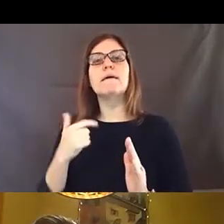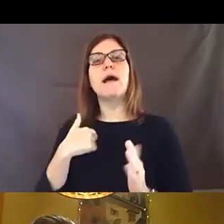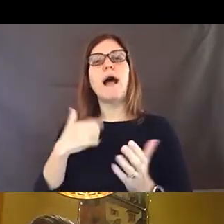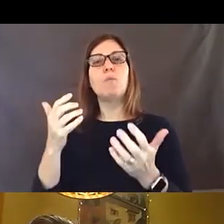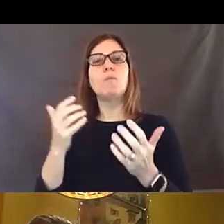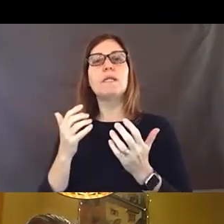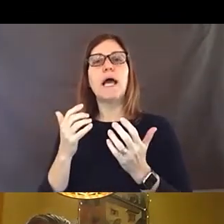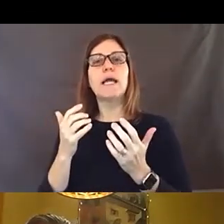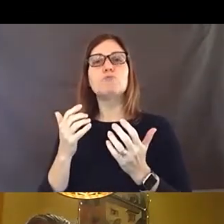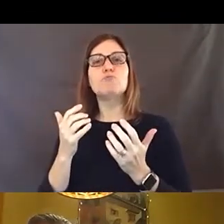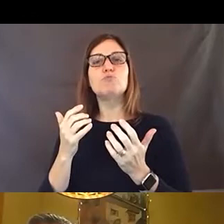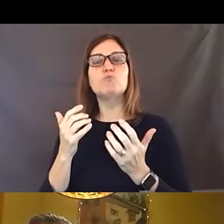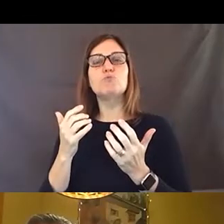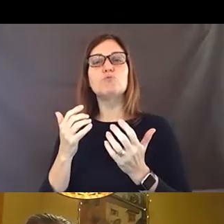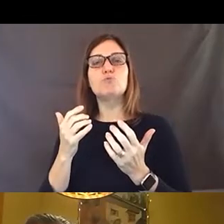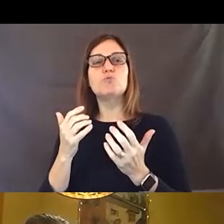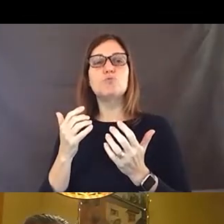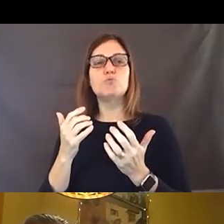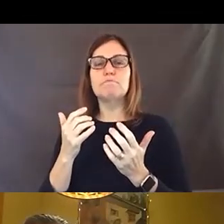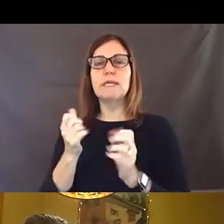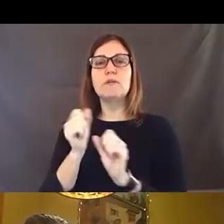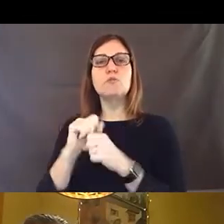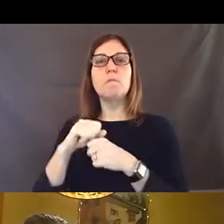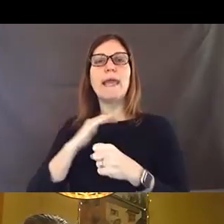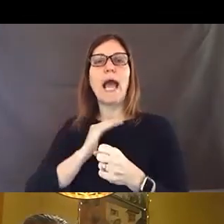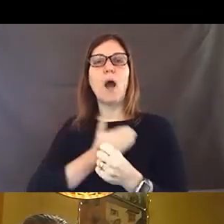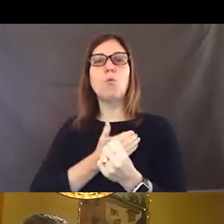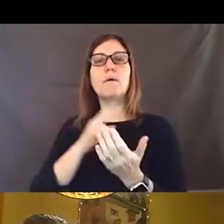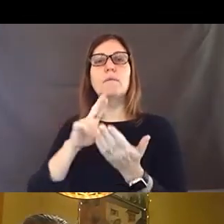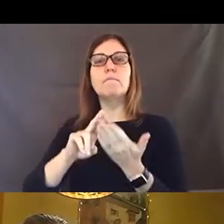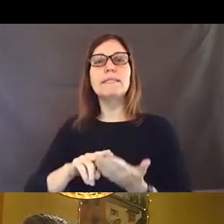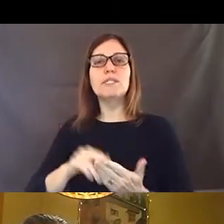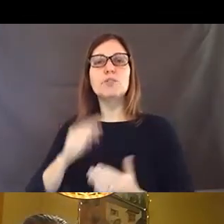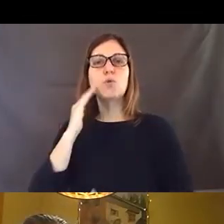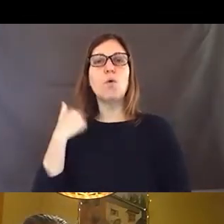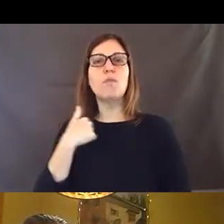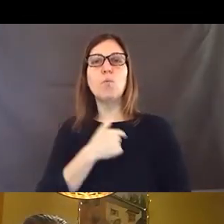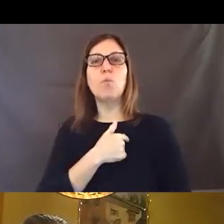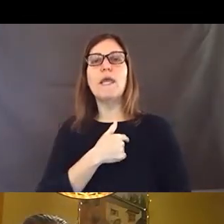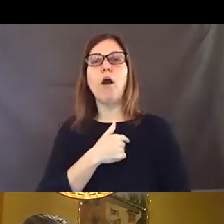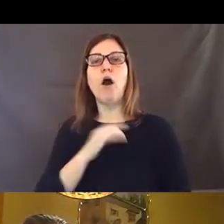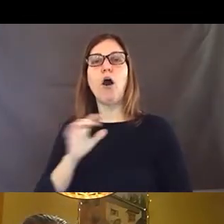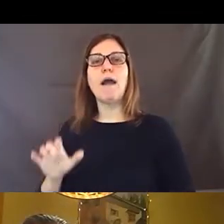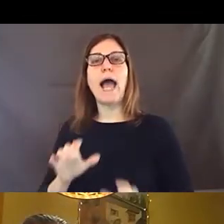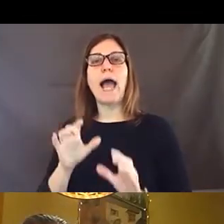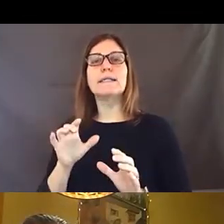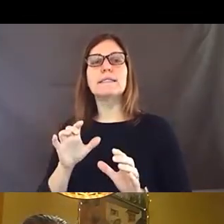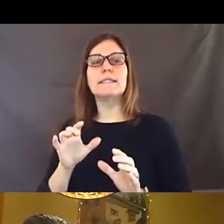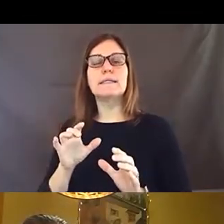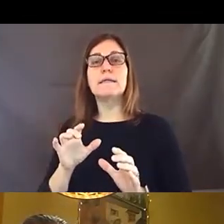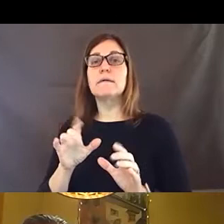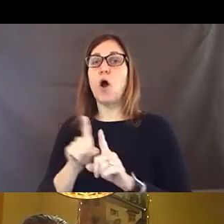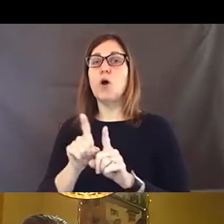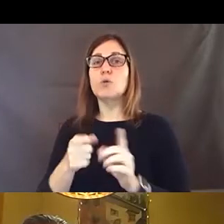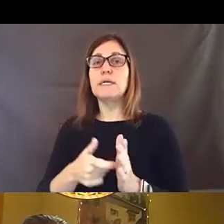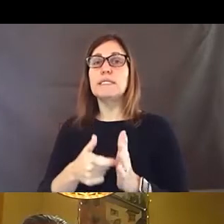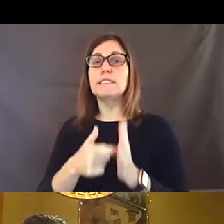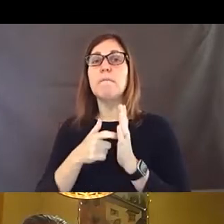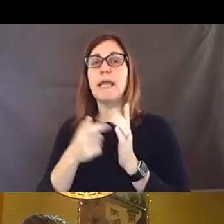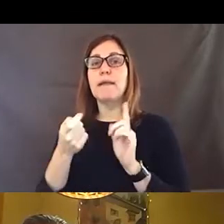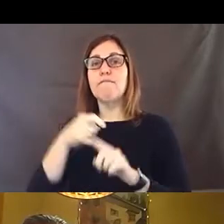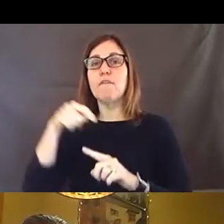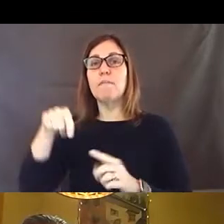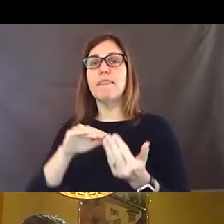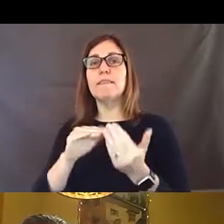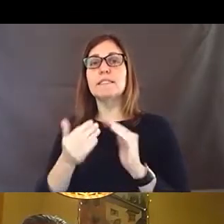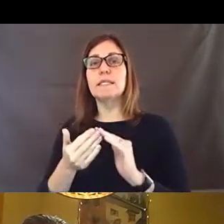our petition known that we are asking and also demanding of the city to